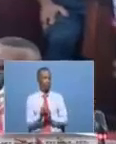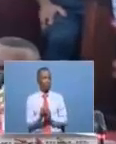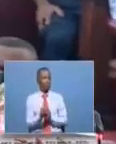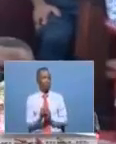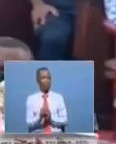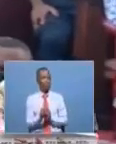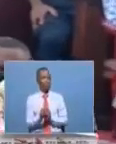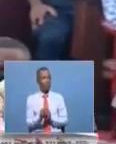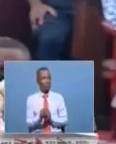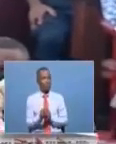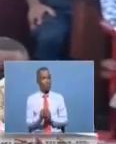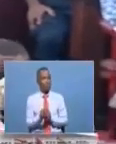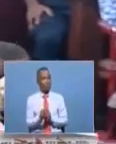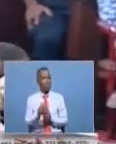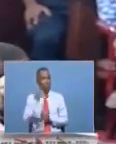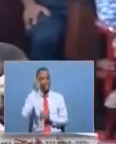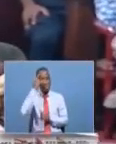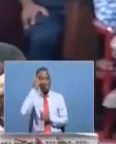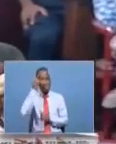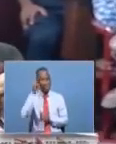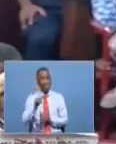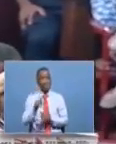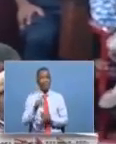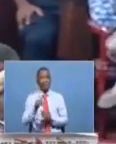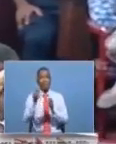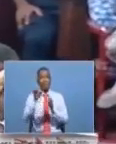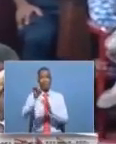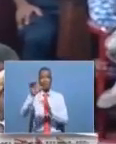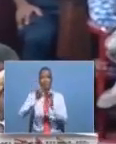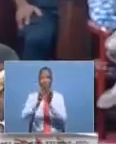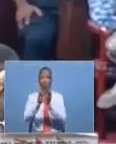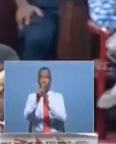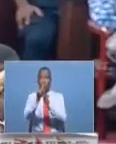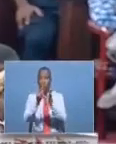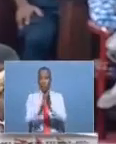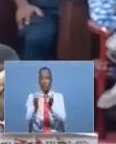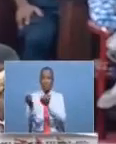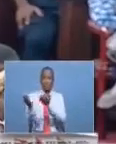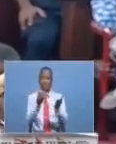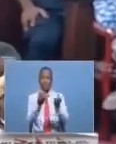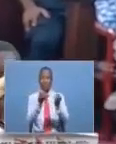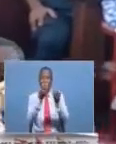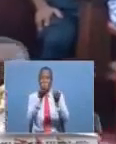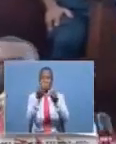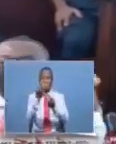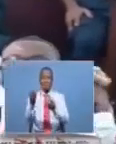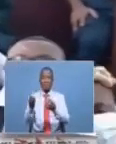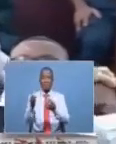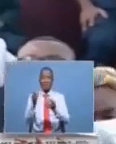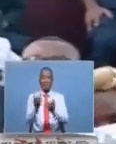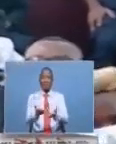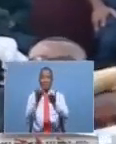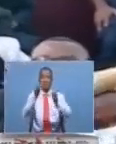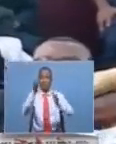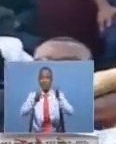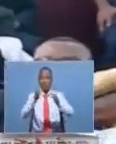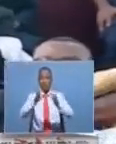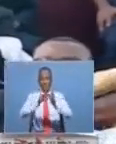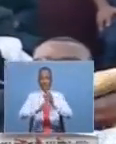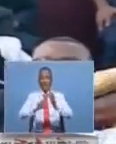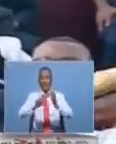they were putting something forward to the court on the basis of which they wanted the court to take certain